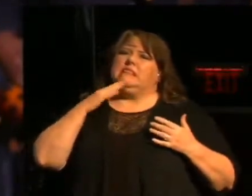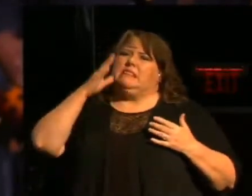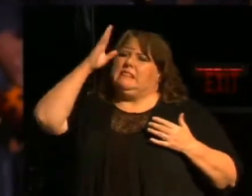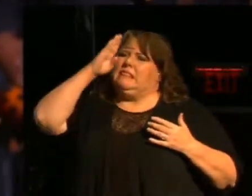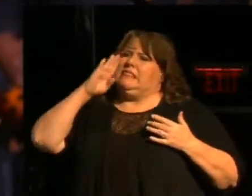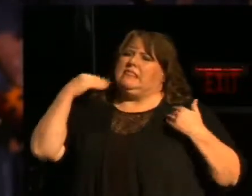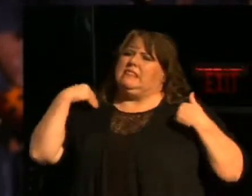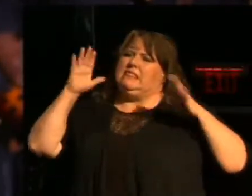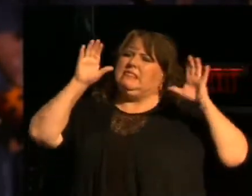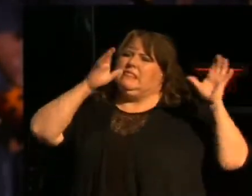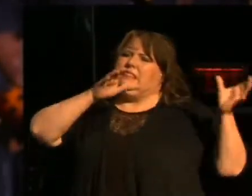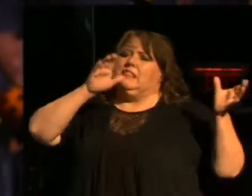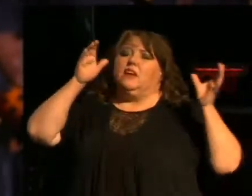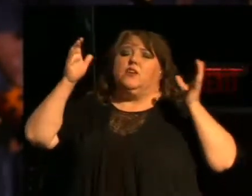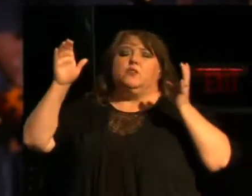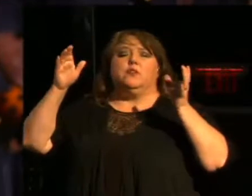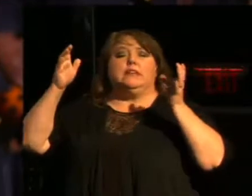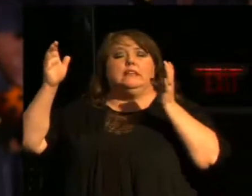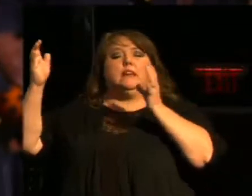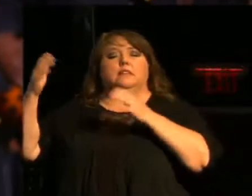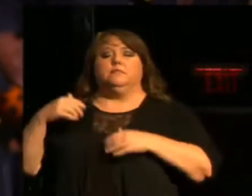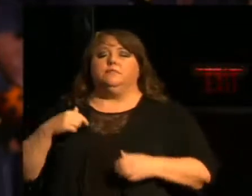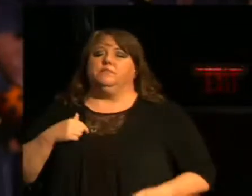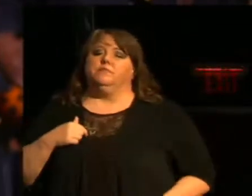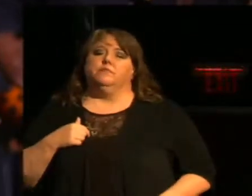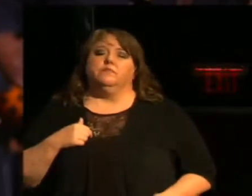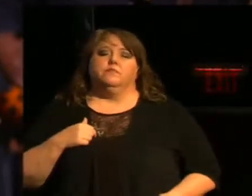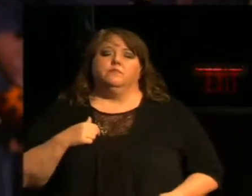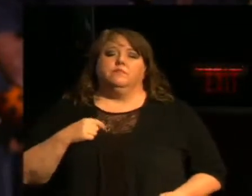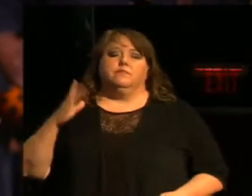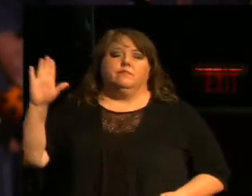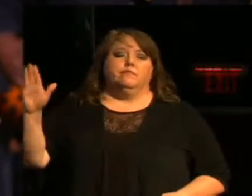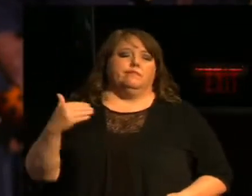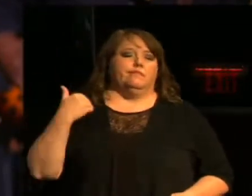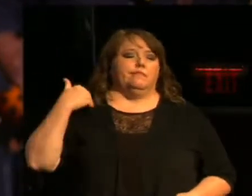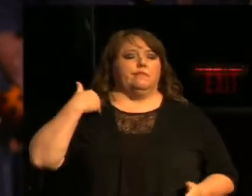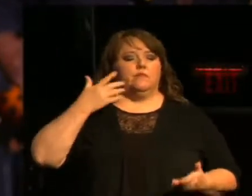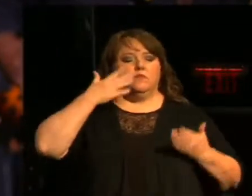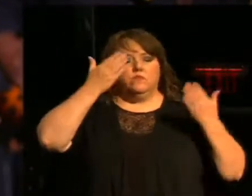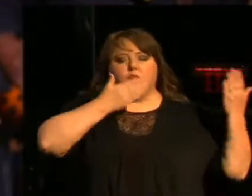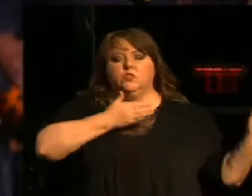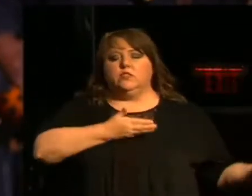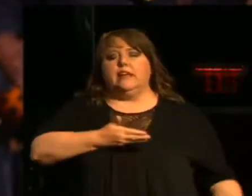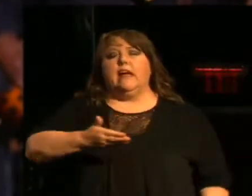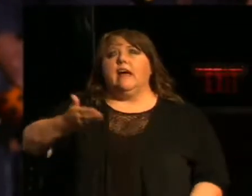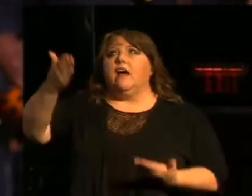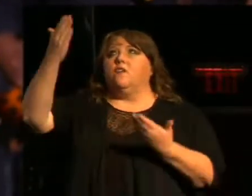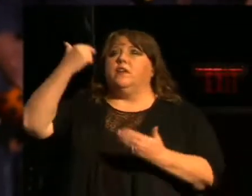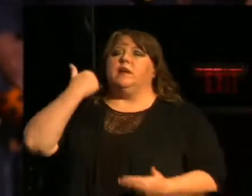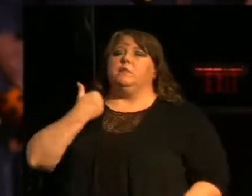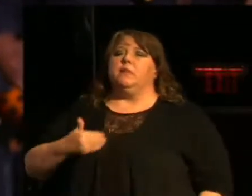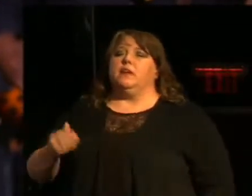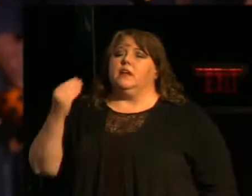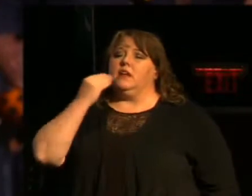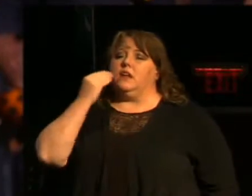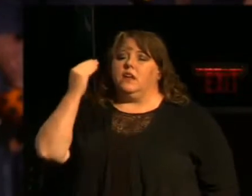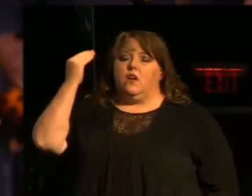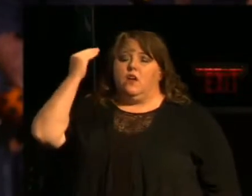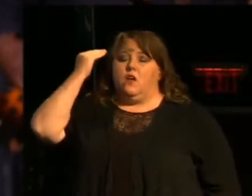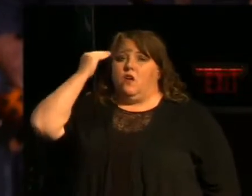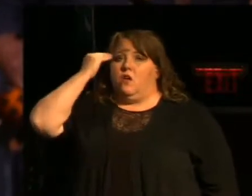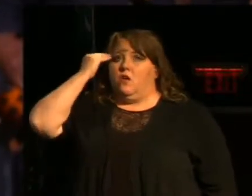riverside. Here we go. This is the chorus. I ain't gonna study war no more. I ain't gonna study